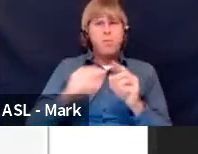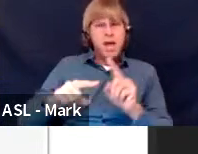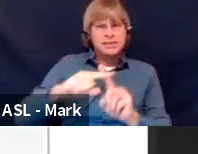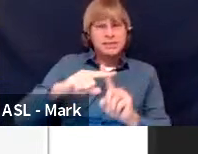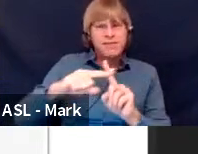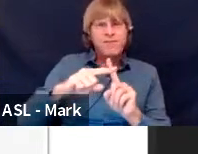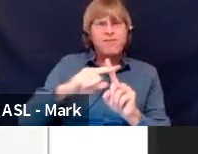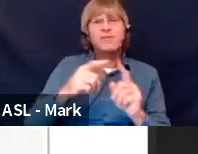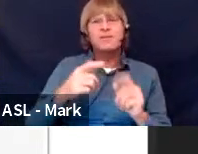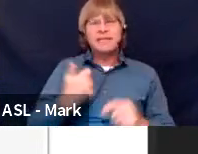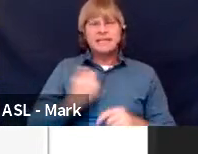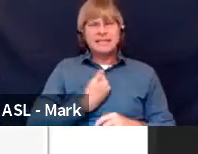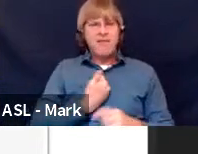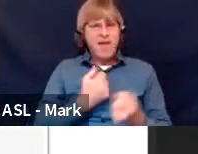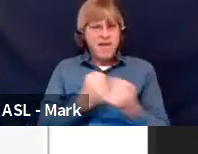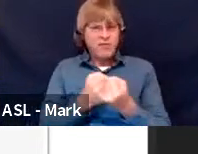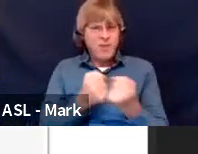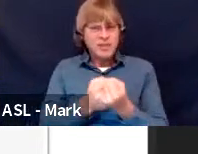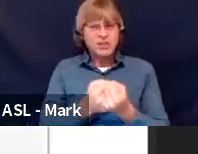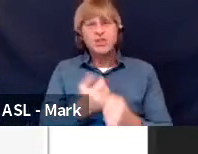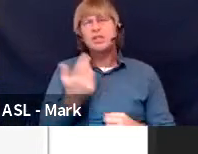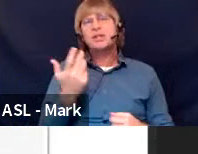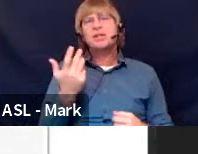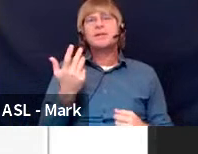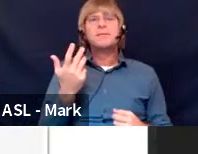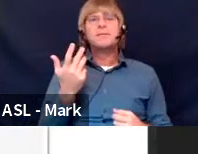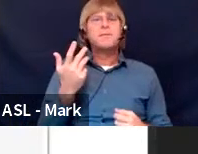positivity, you know, self affirmations,